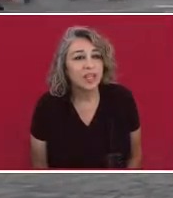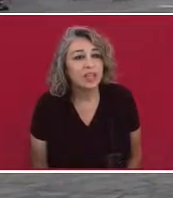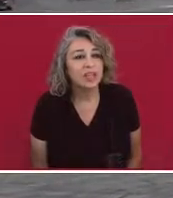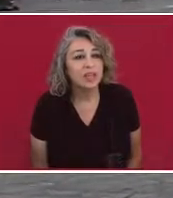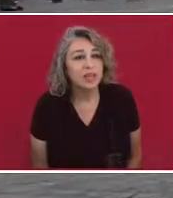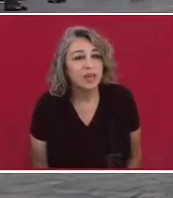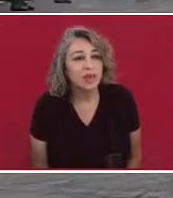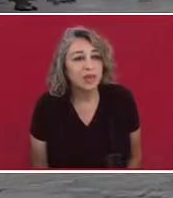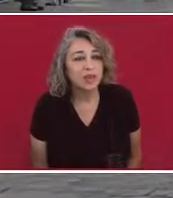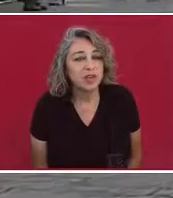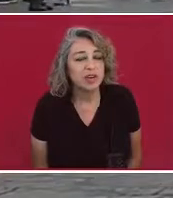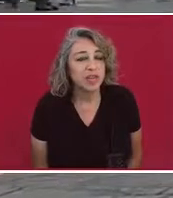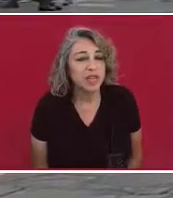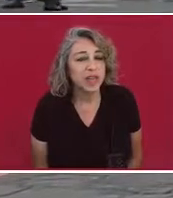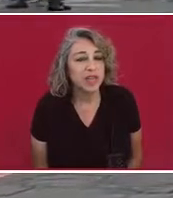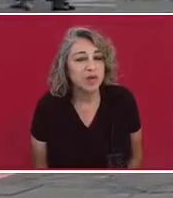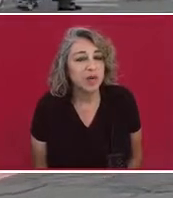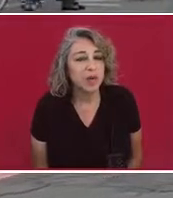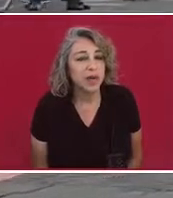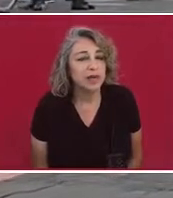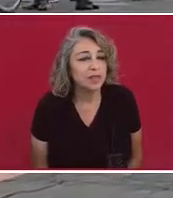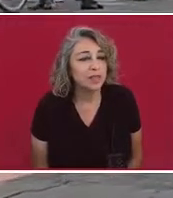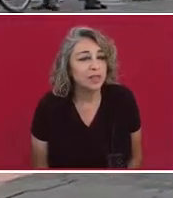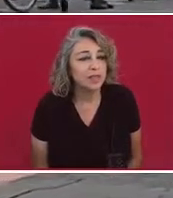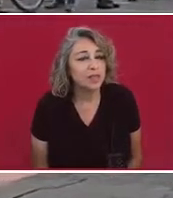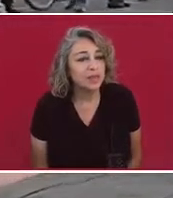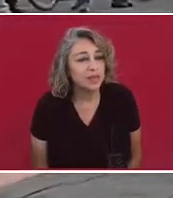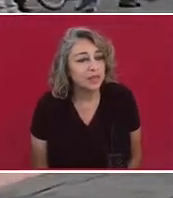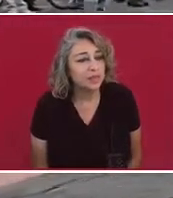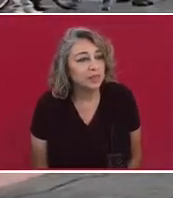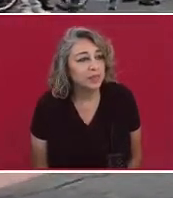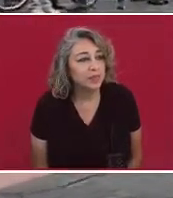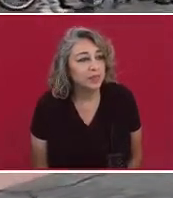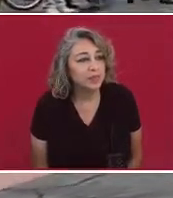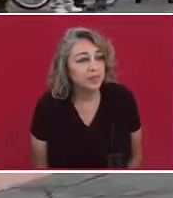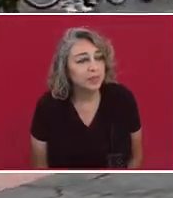And you can see the people are starting to gather around.